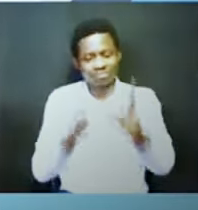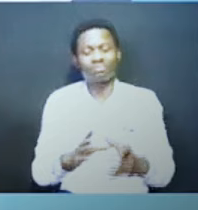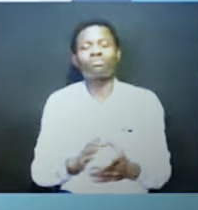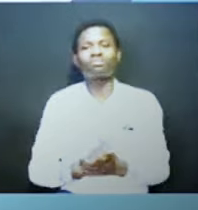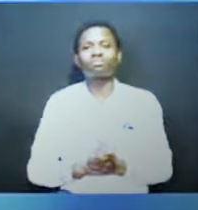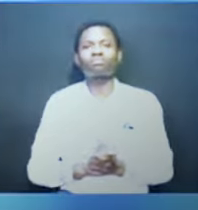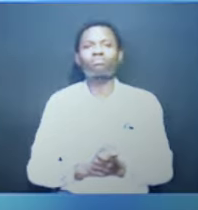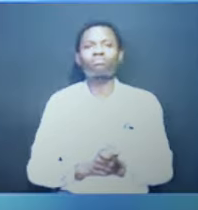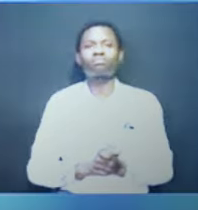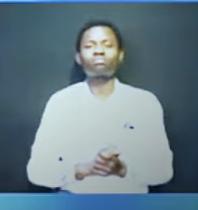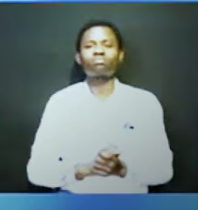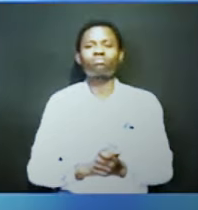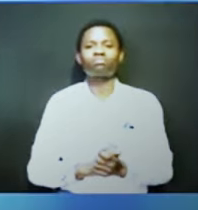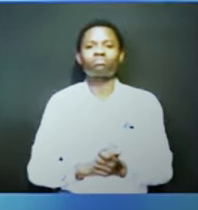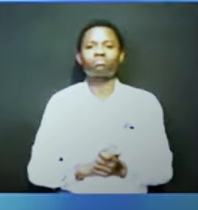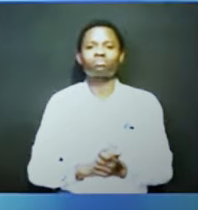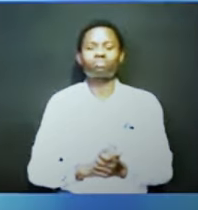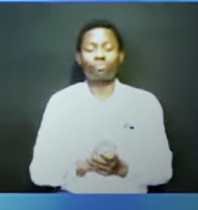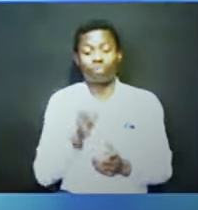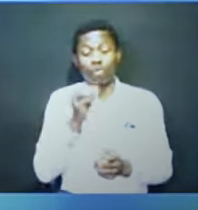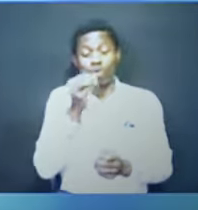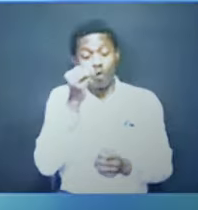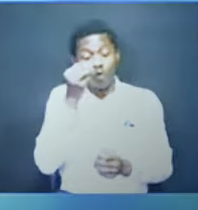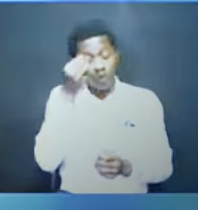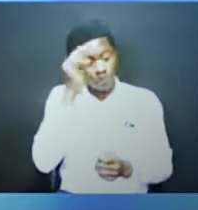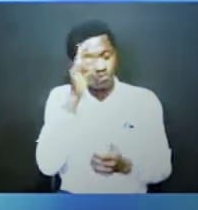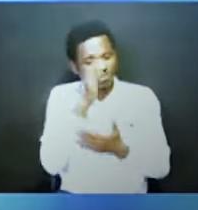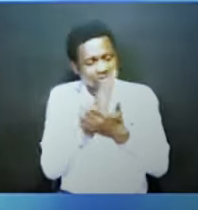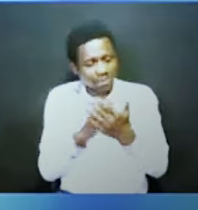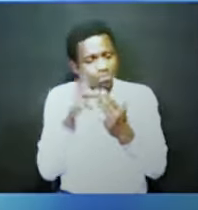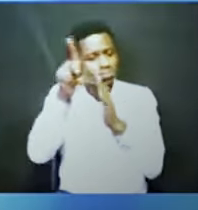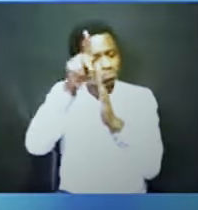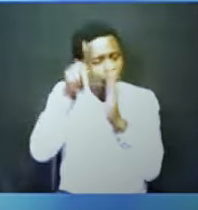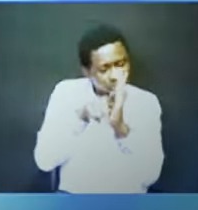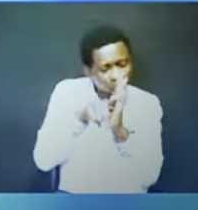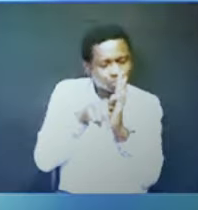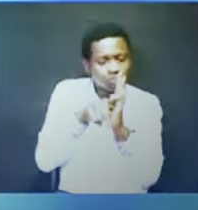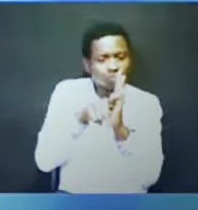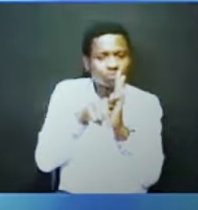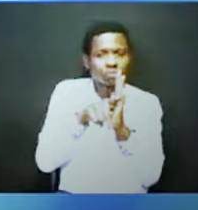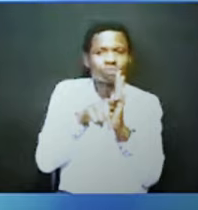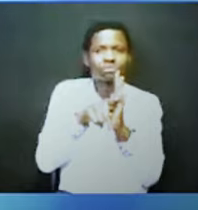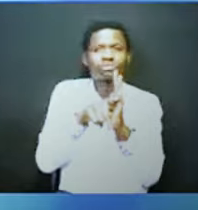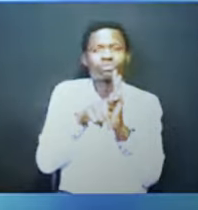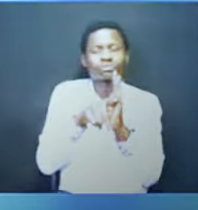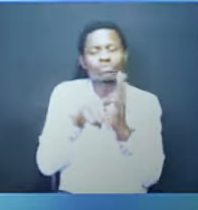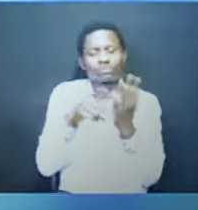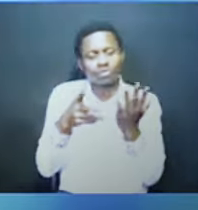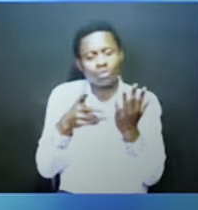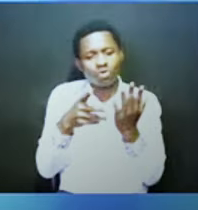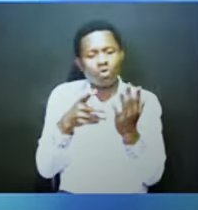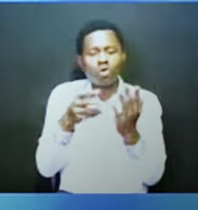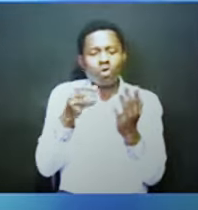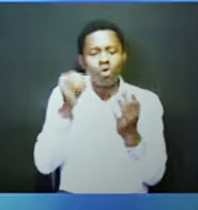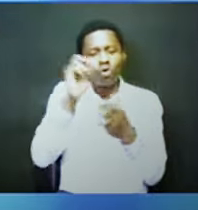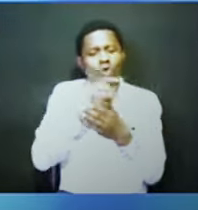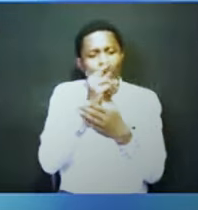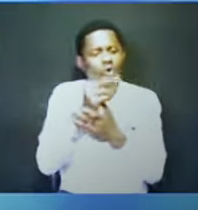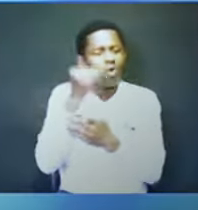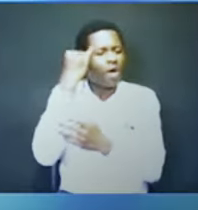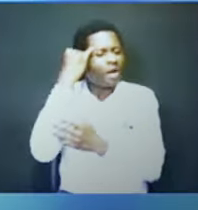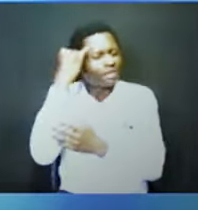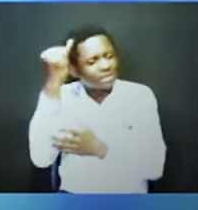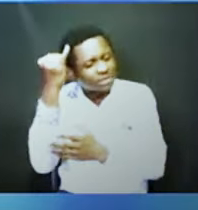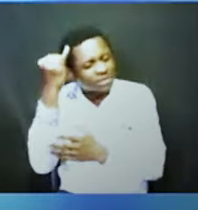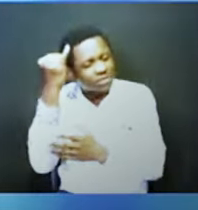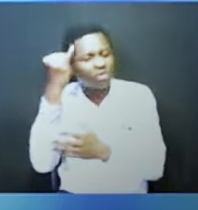disciples of a certain principle, of a certain ideology, certain